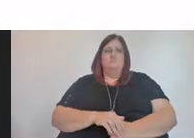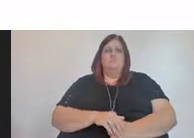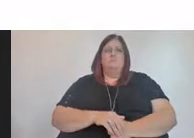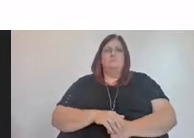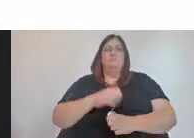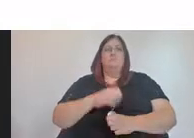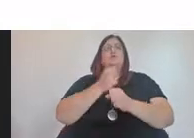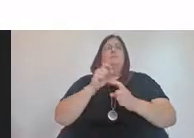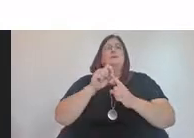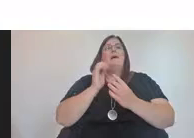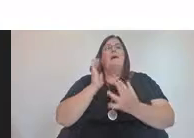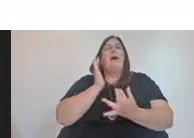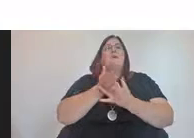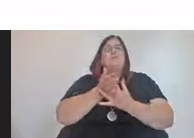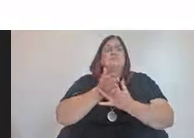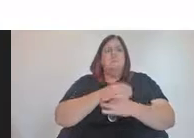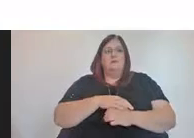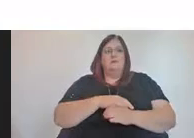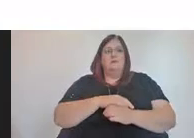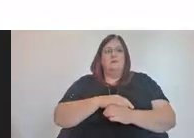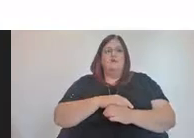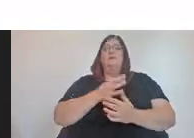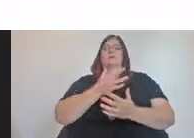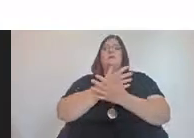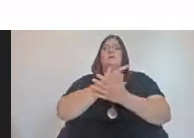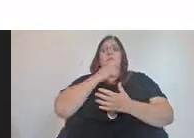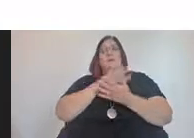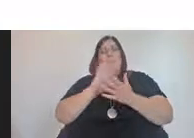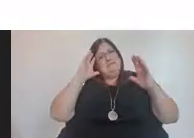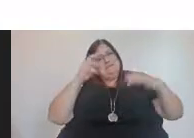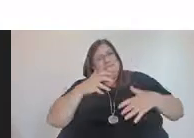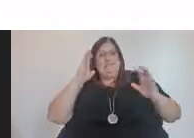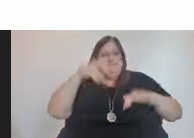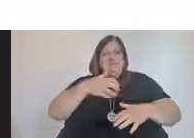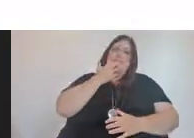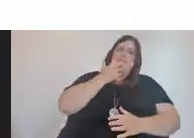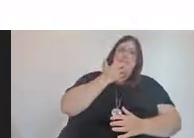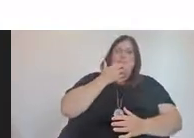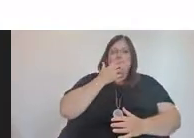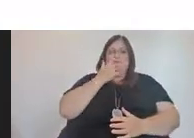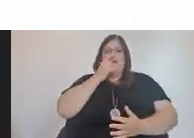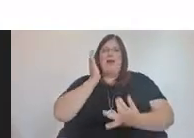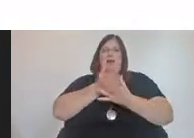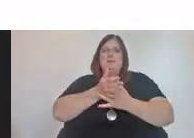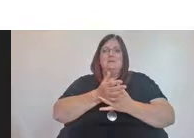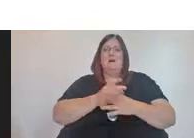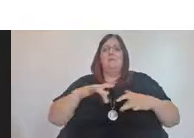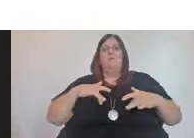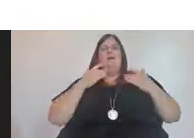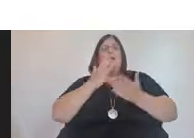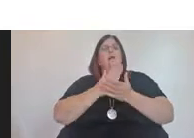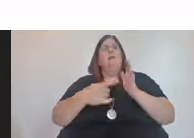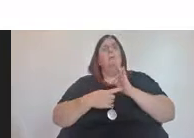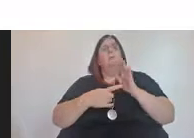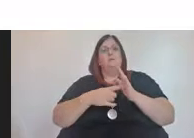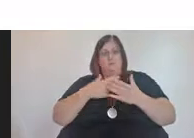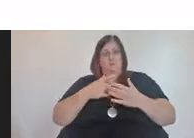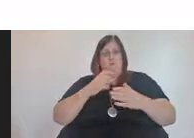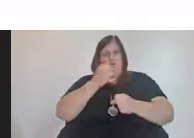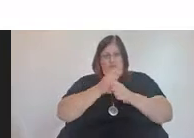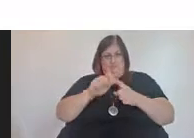General practice access is something that people have been concerned about as we come out of the pandemic. I think it's important to say that general practice never closed